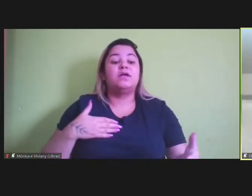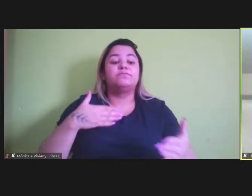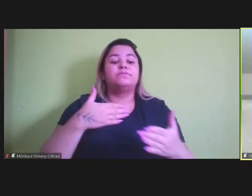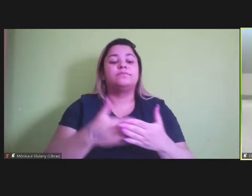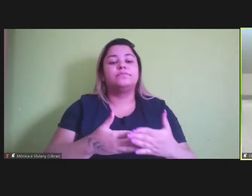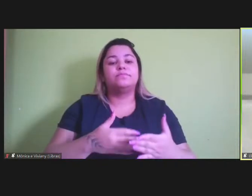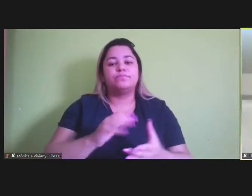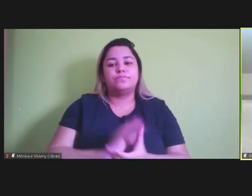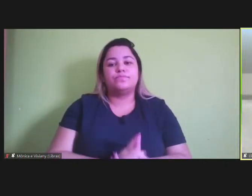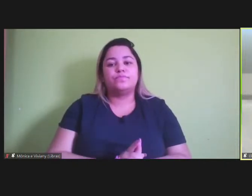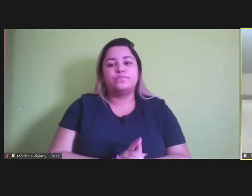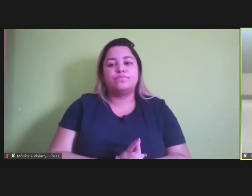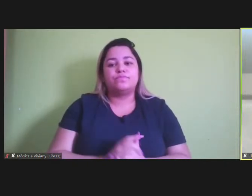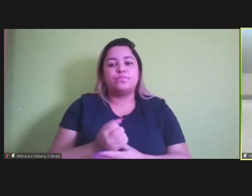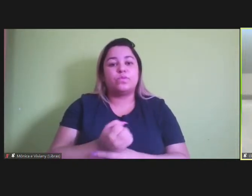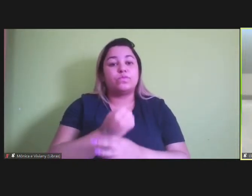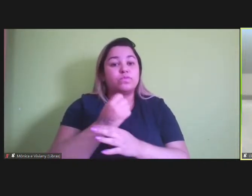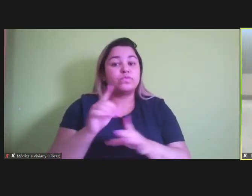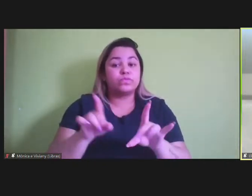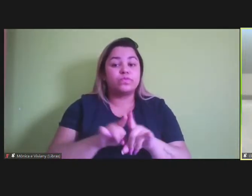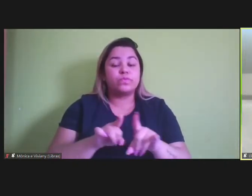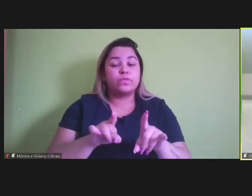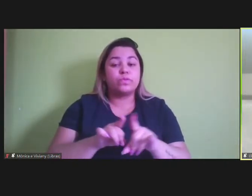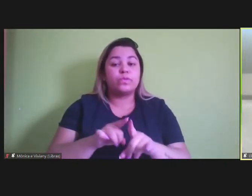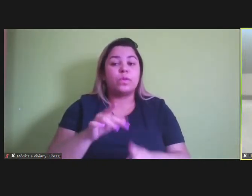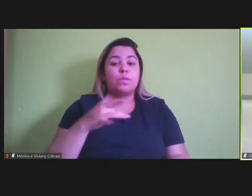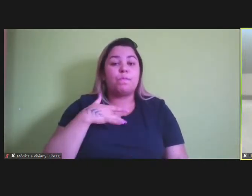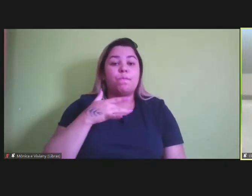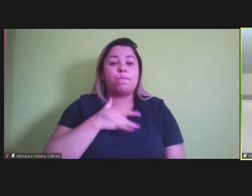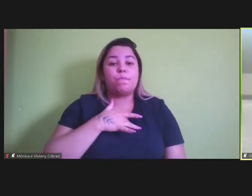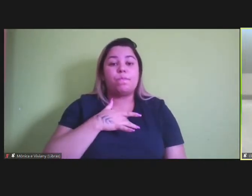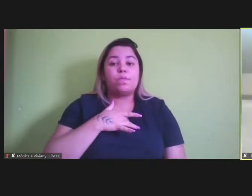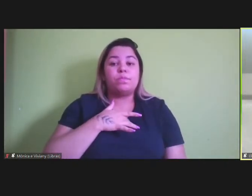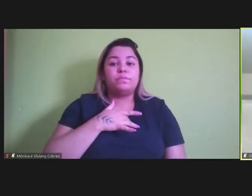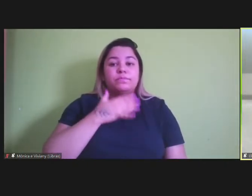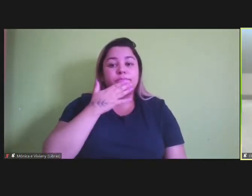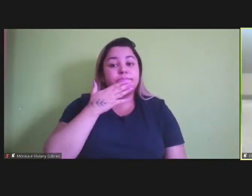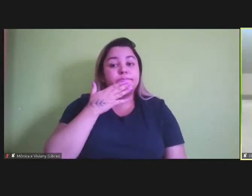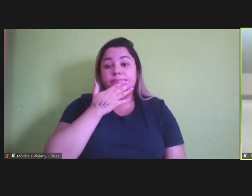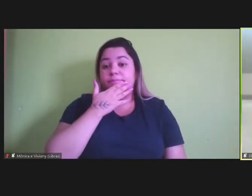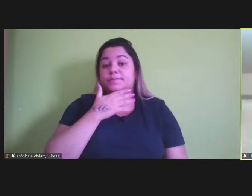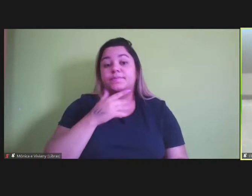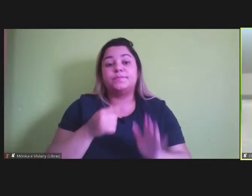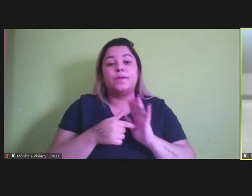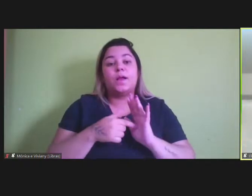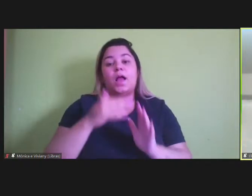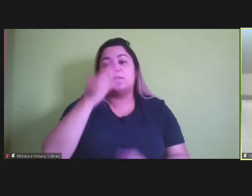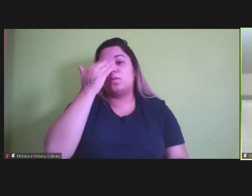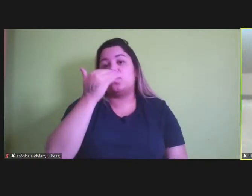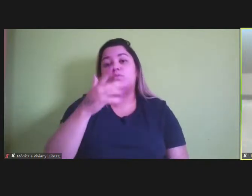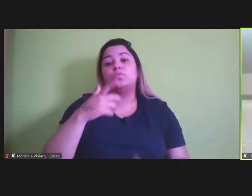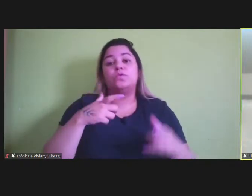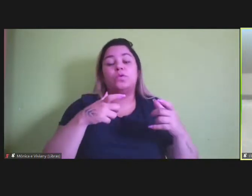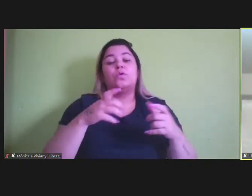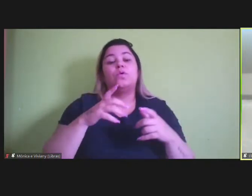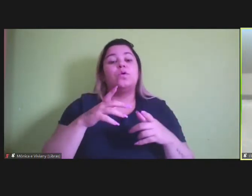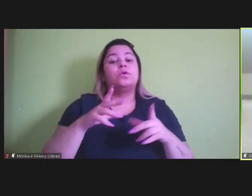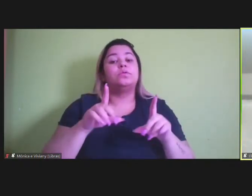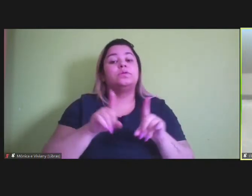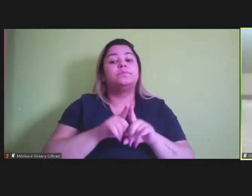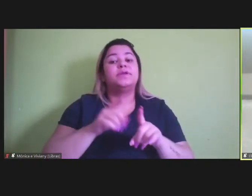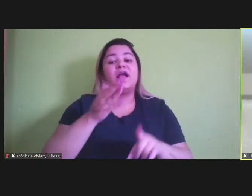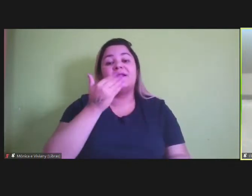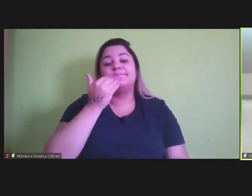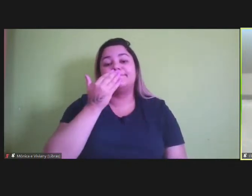have advanced in the defense of the adequate food nutrition to what is referred to the local culture,